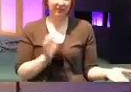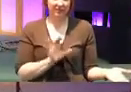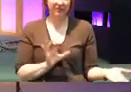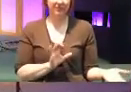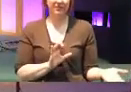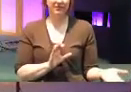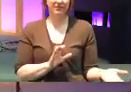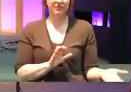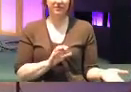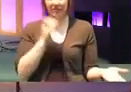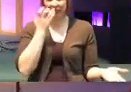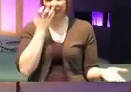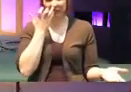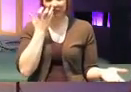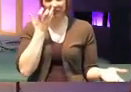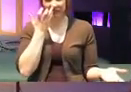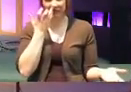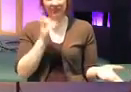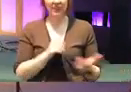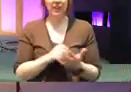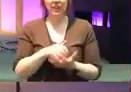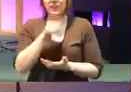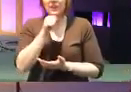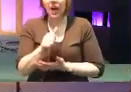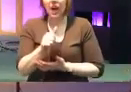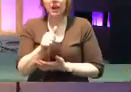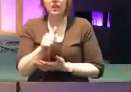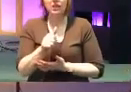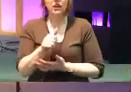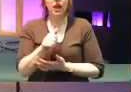And that's not the indication of boldness, is how loud you yell.